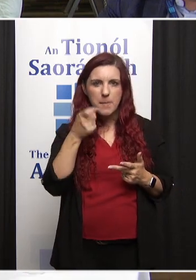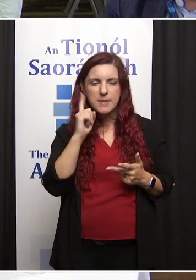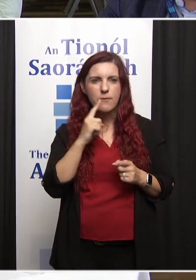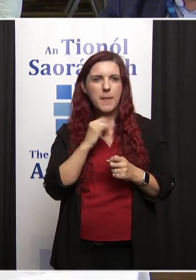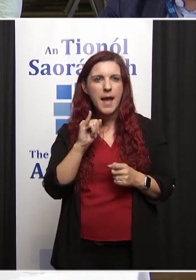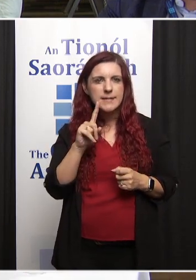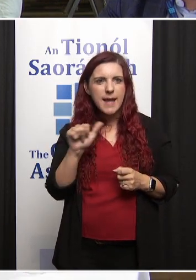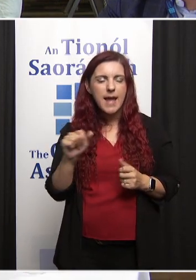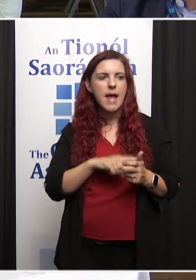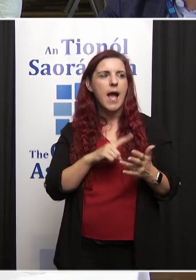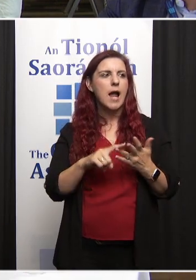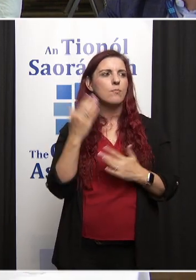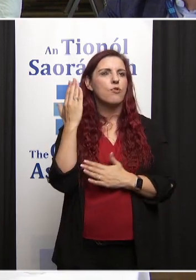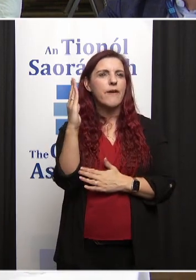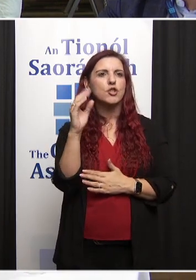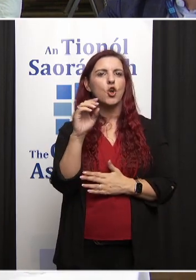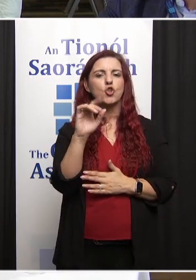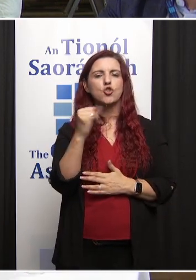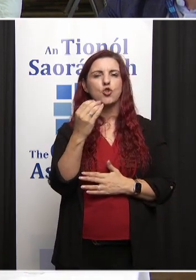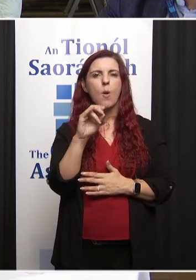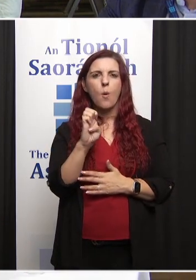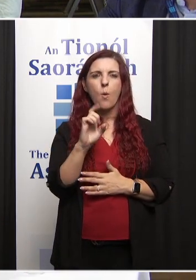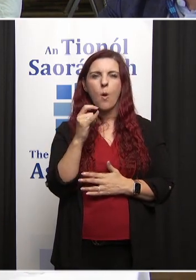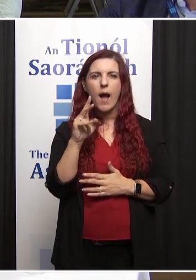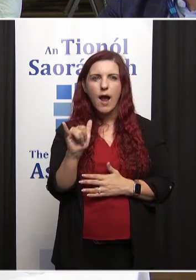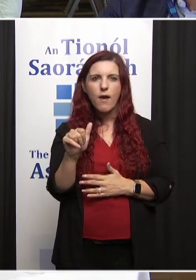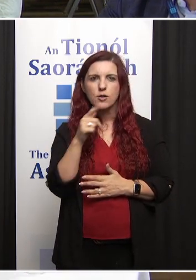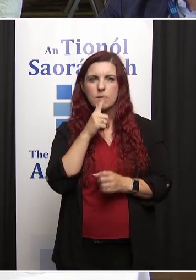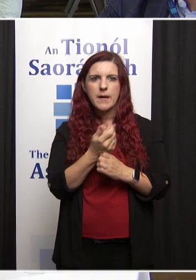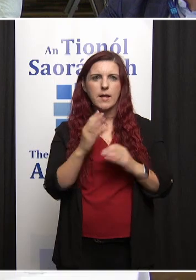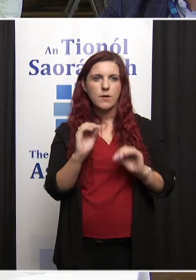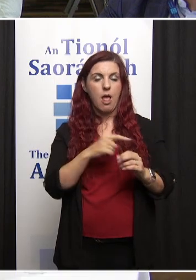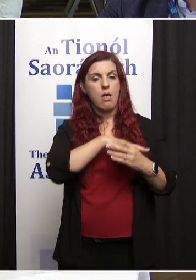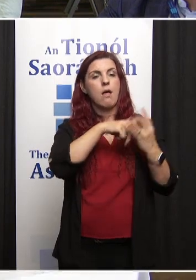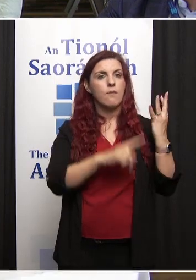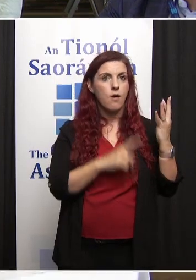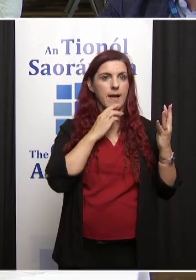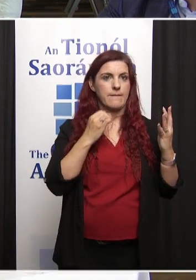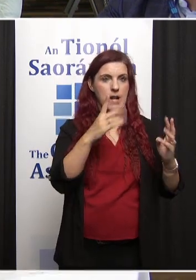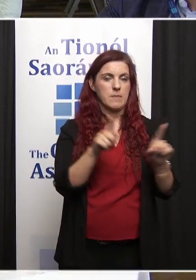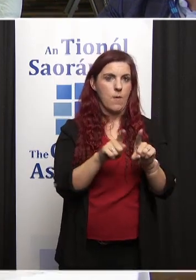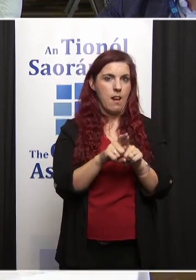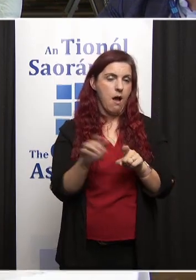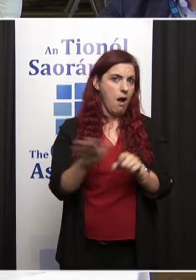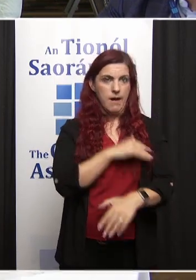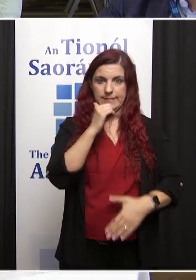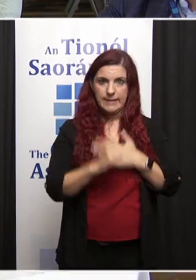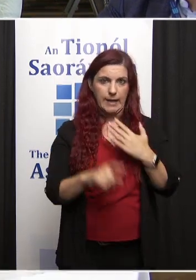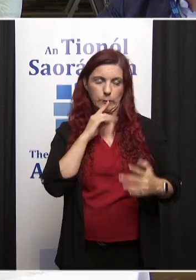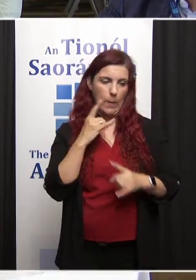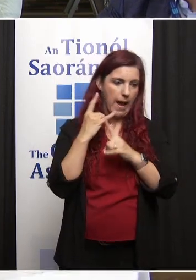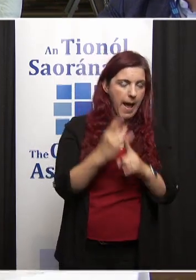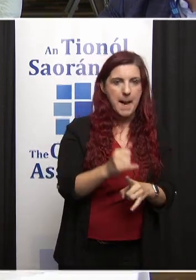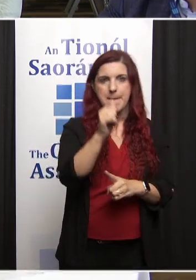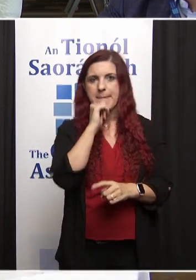IPA. Professor Joe O'Hara, who dealt with us in education, and they will be available throughout the day to answer any of